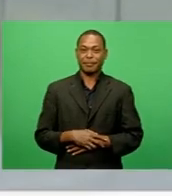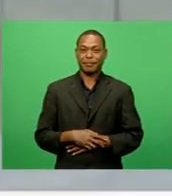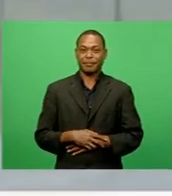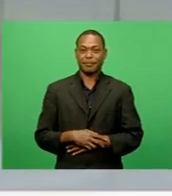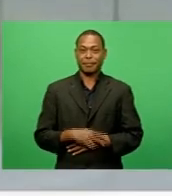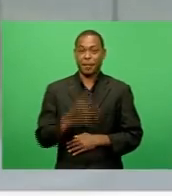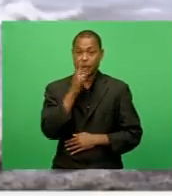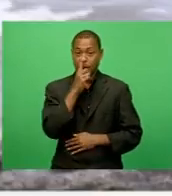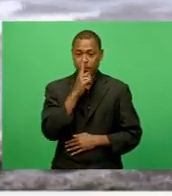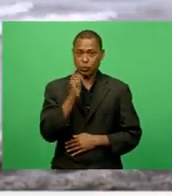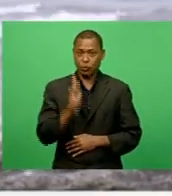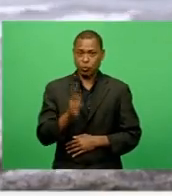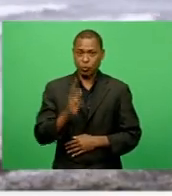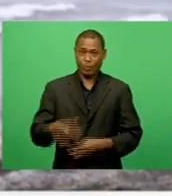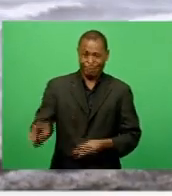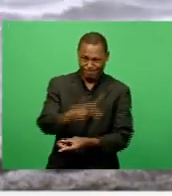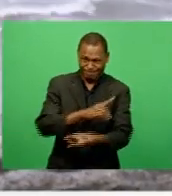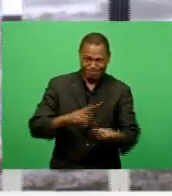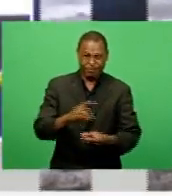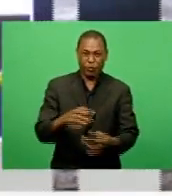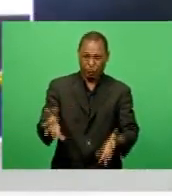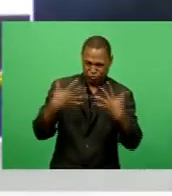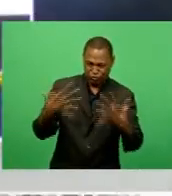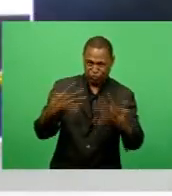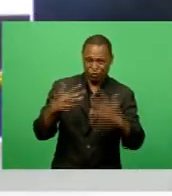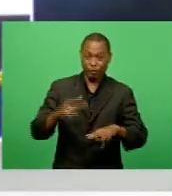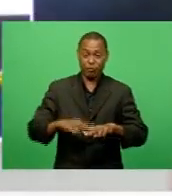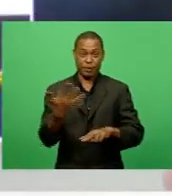Fijians warned of destructive winds by Friday.